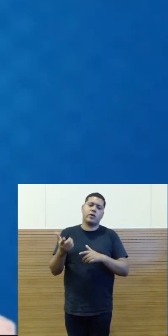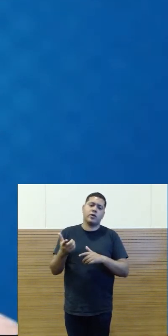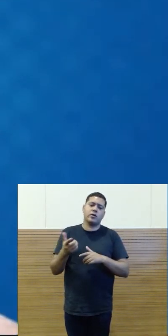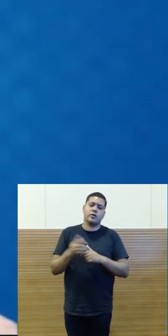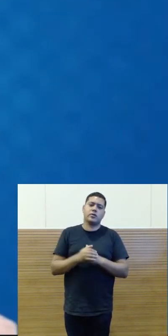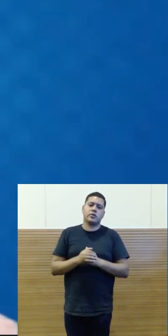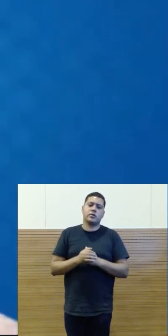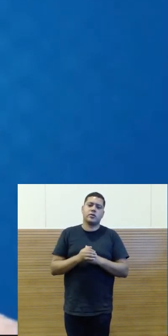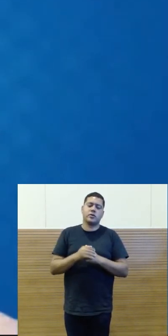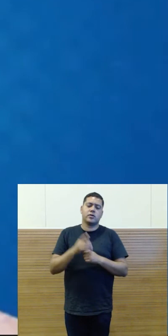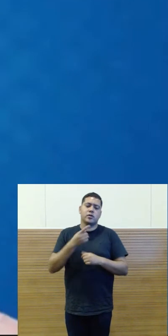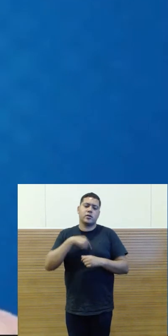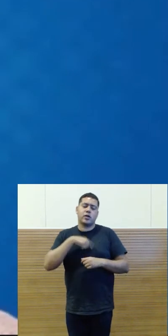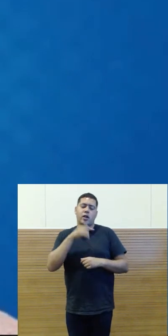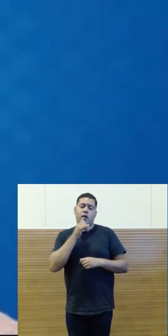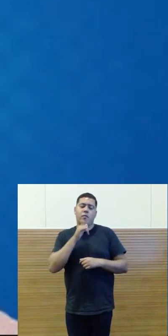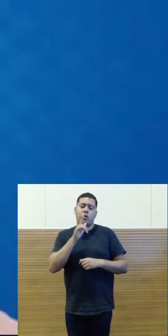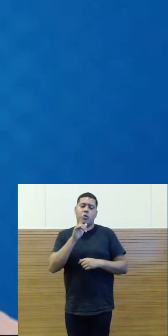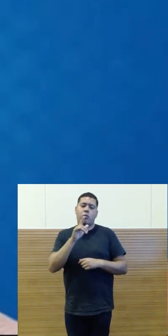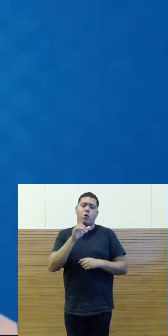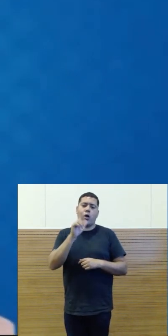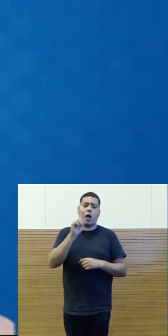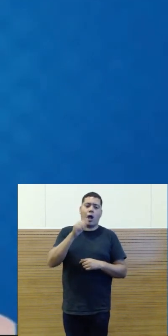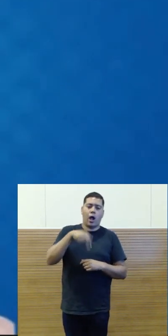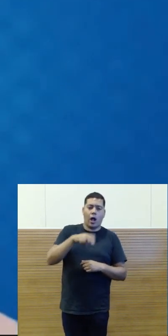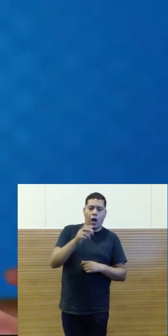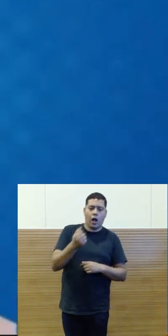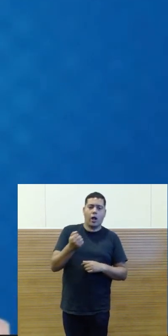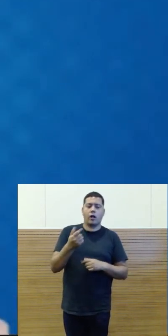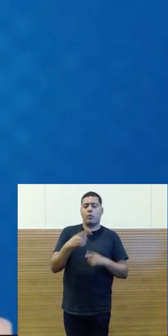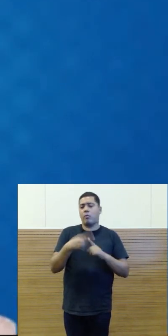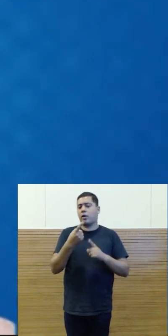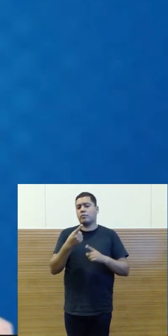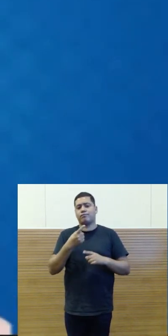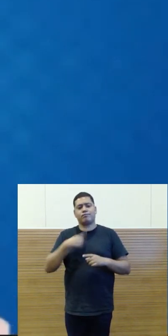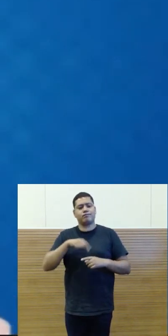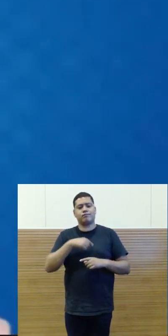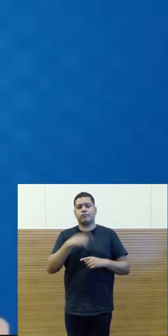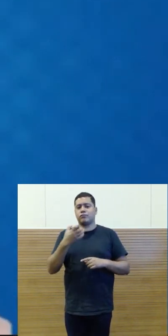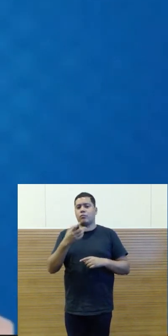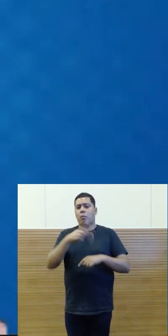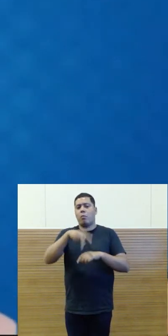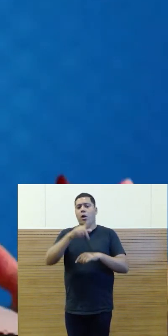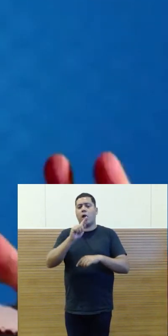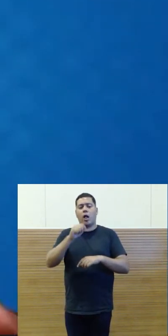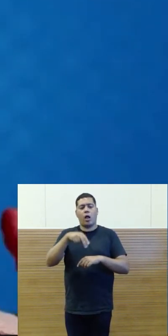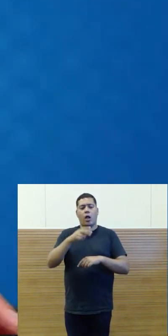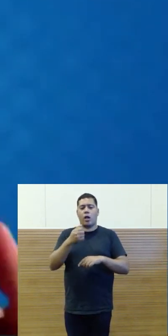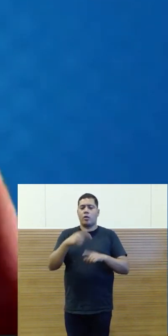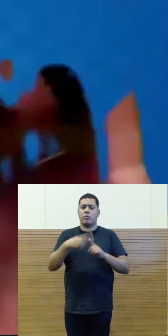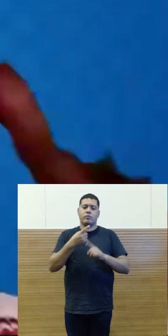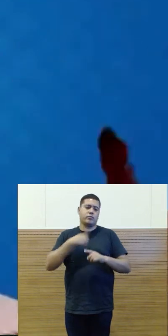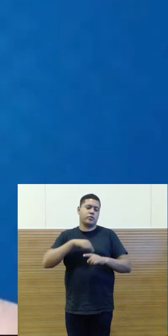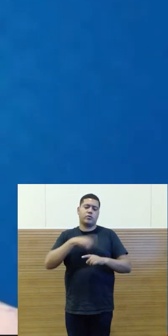Ghana, but we don't want some of powerful member states to kind